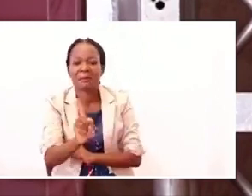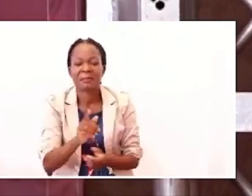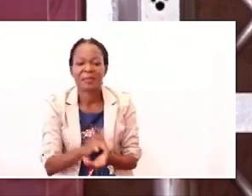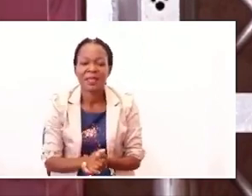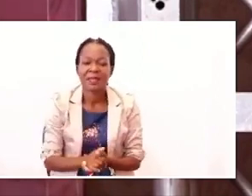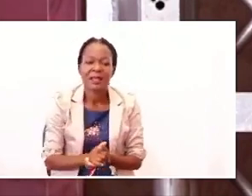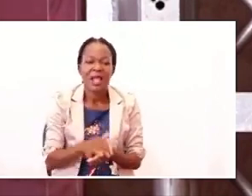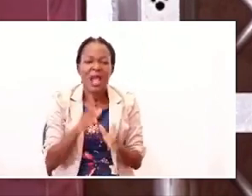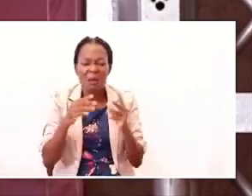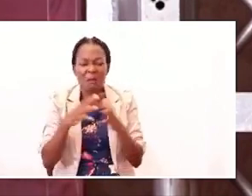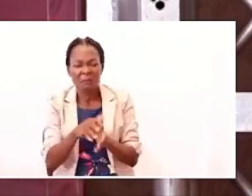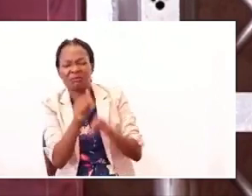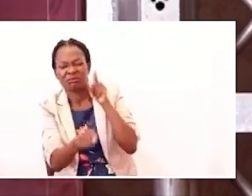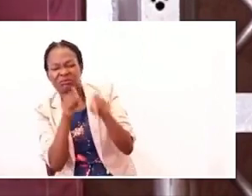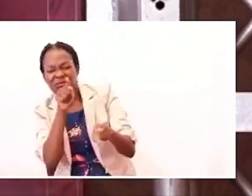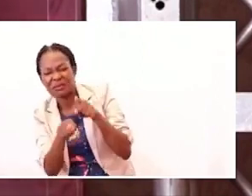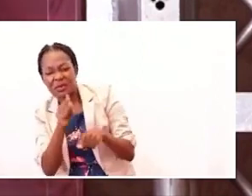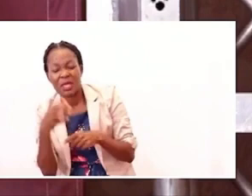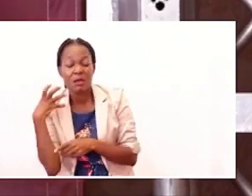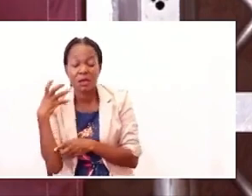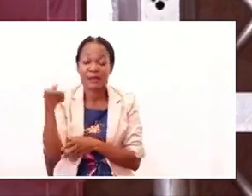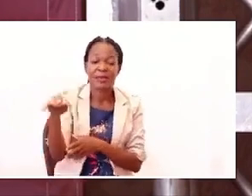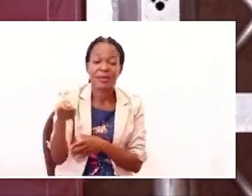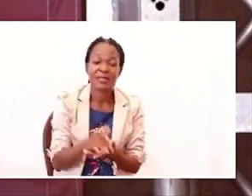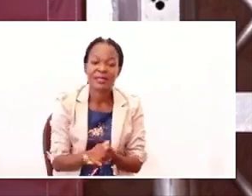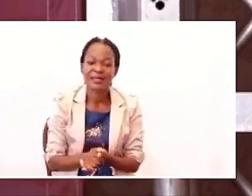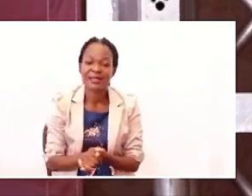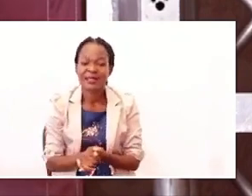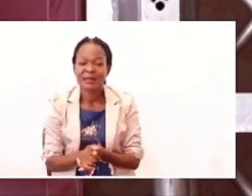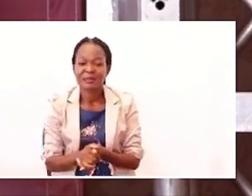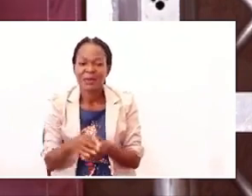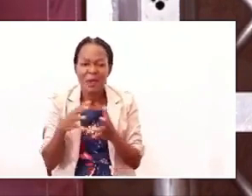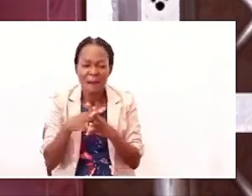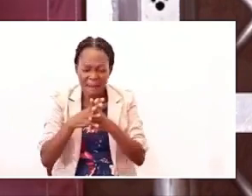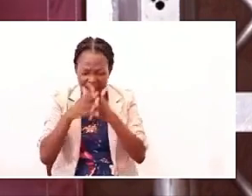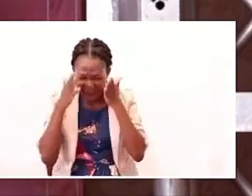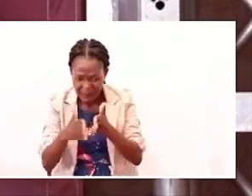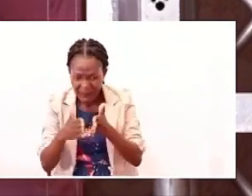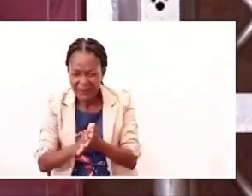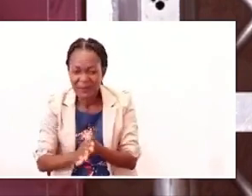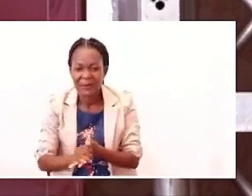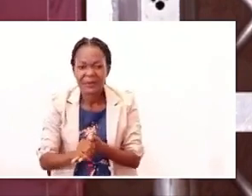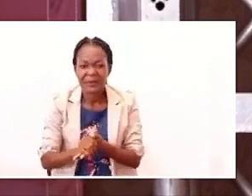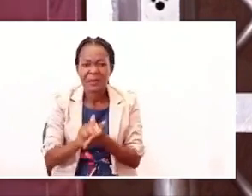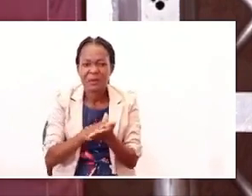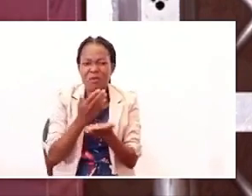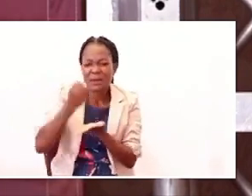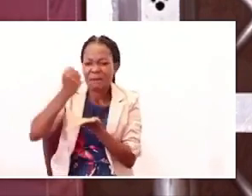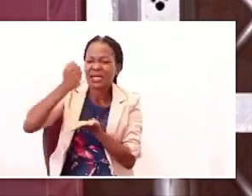The criticism that is leveled against governments, and in particular against deficit